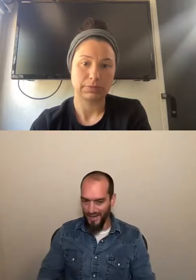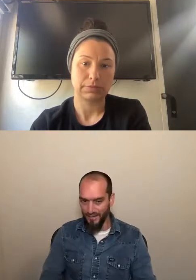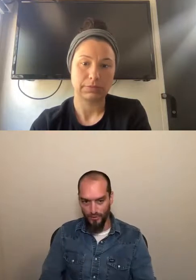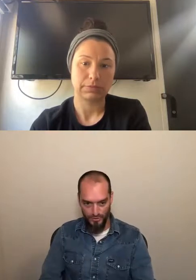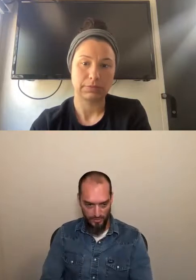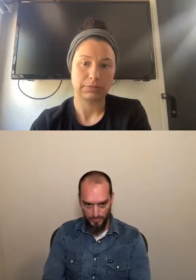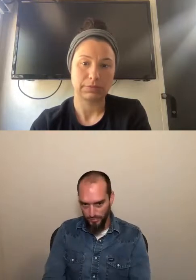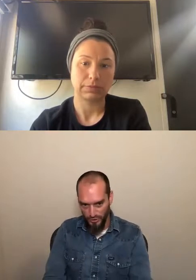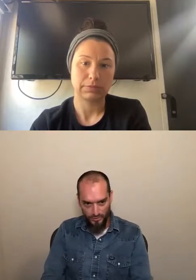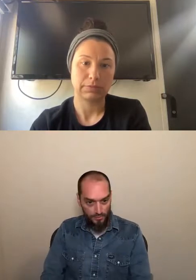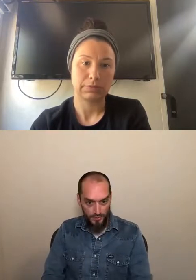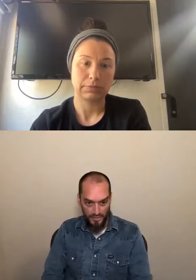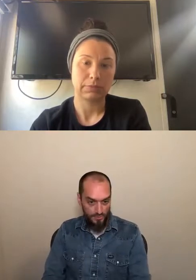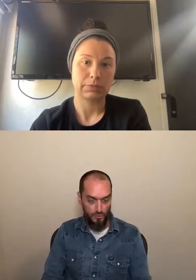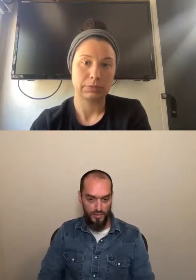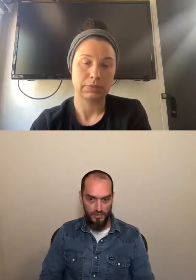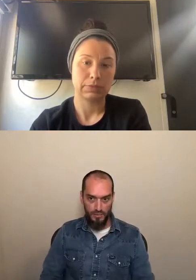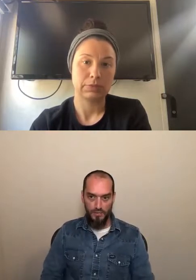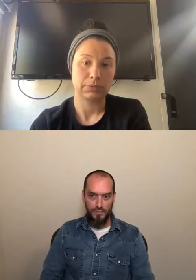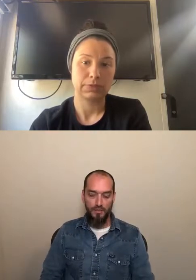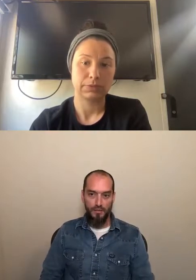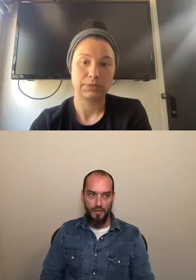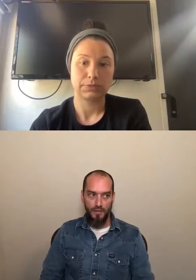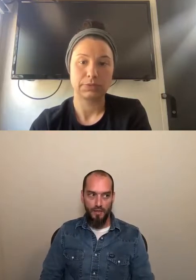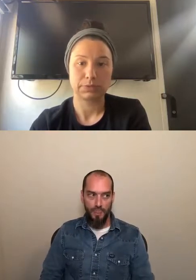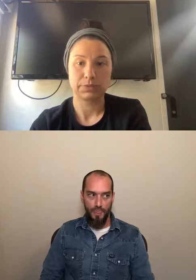to obtain those samples, plus you have a couple minutes in between.